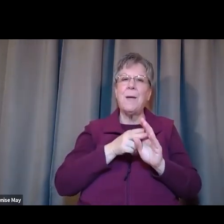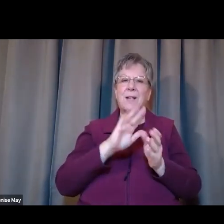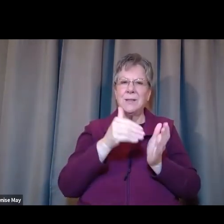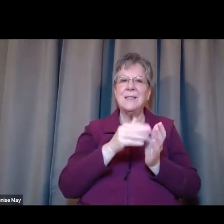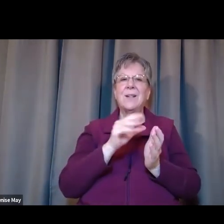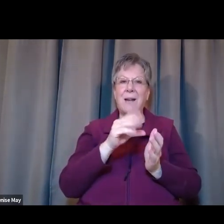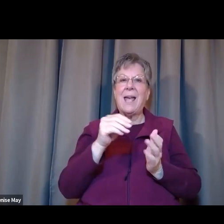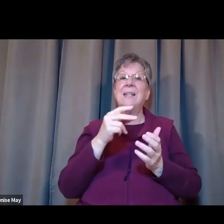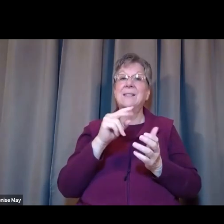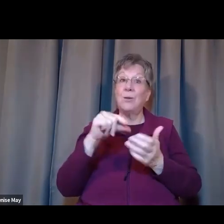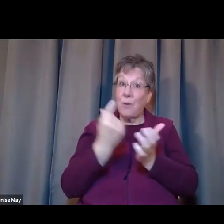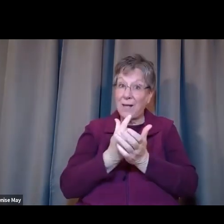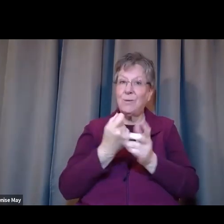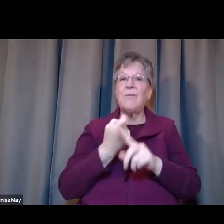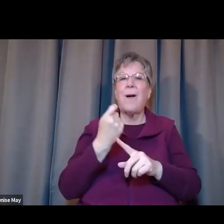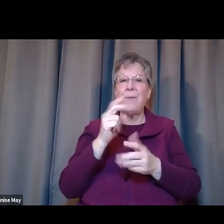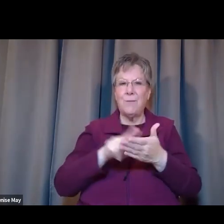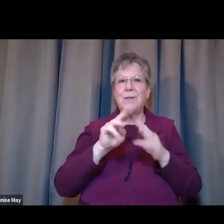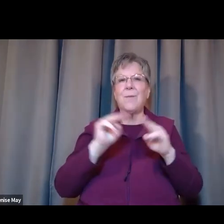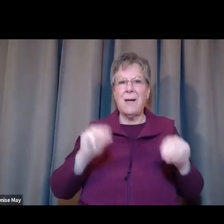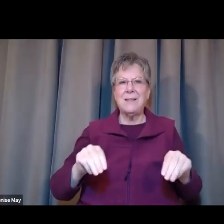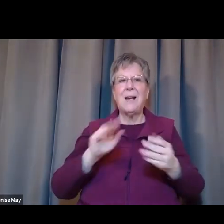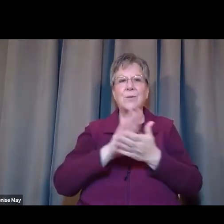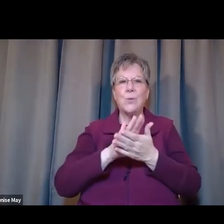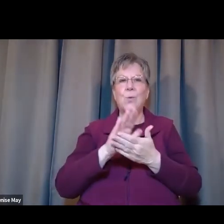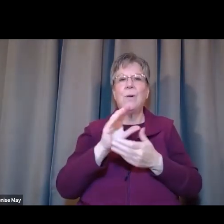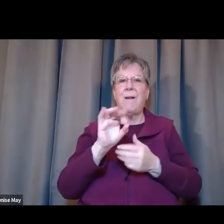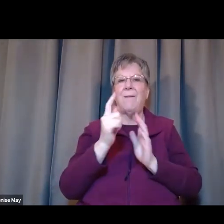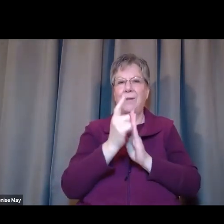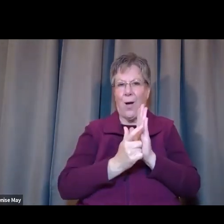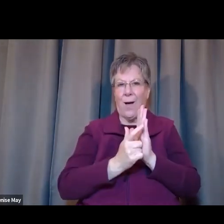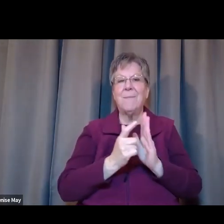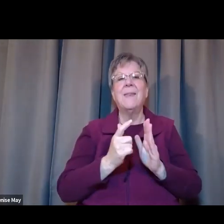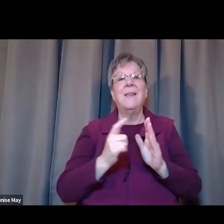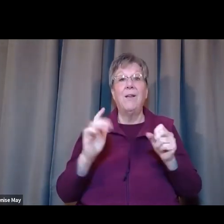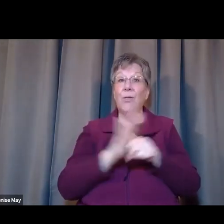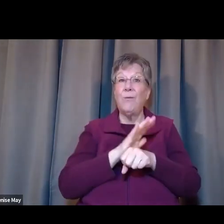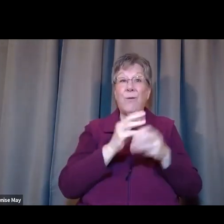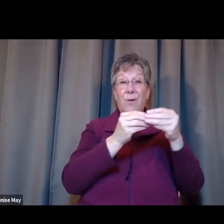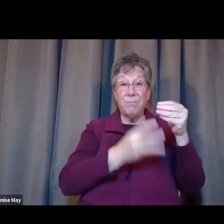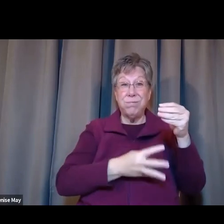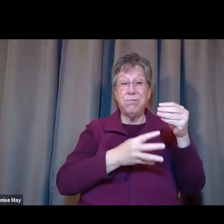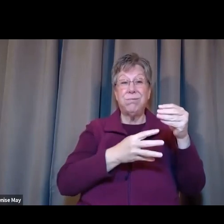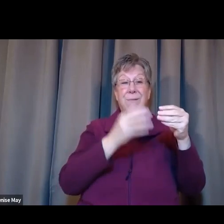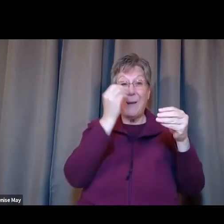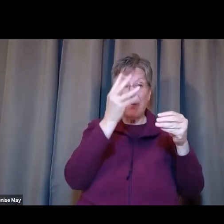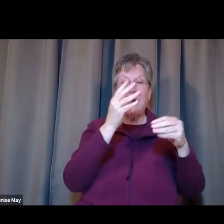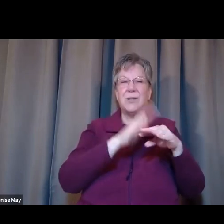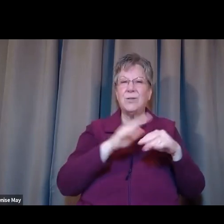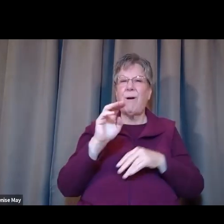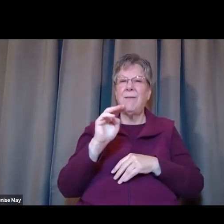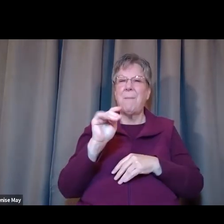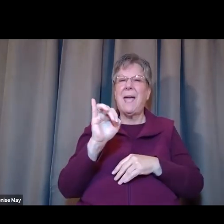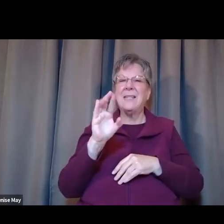is a graduate of the University of Montana's School of Law. The full biographies are available on the Mansfield